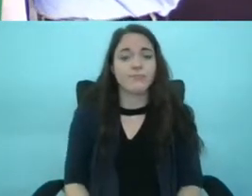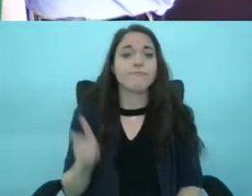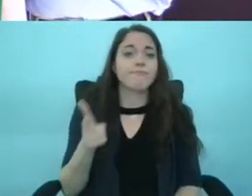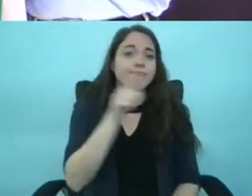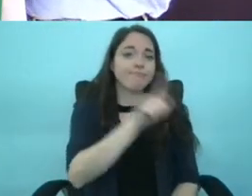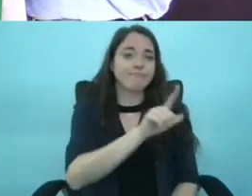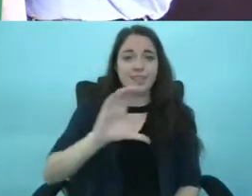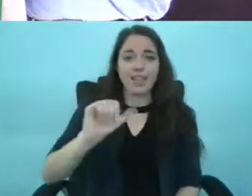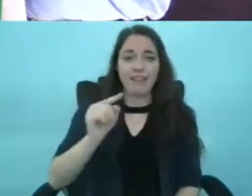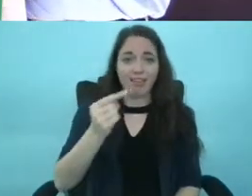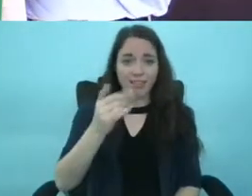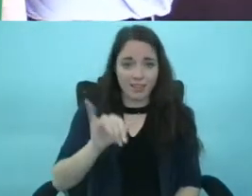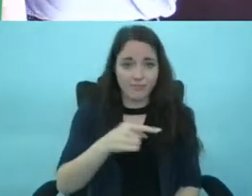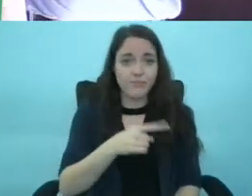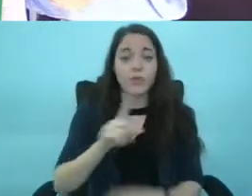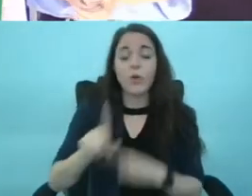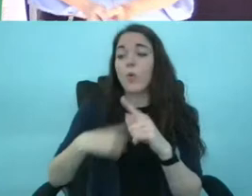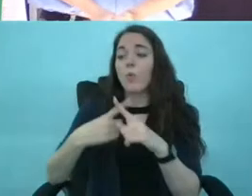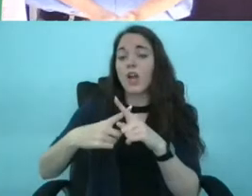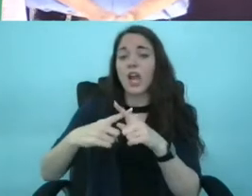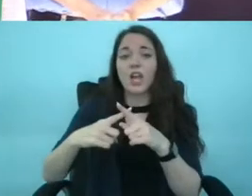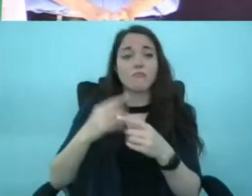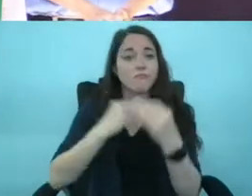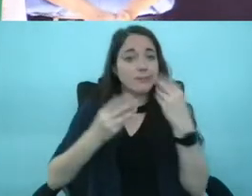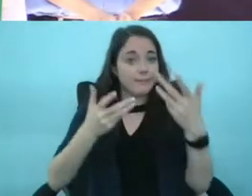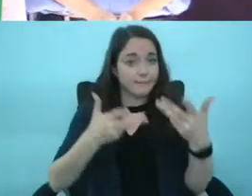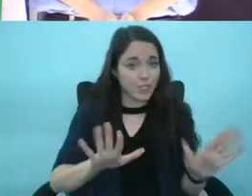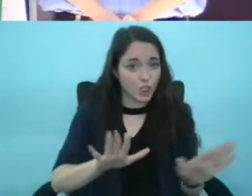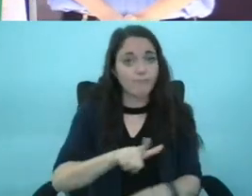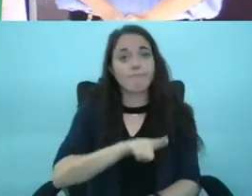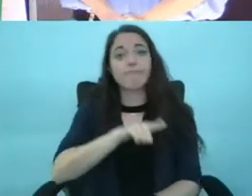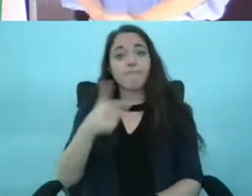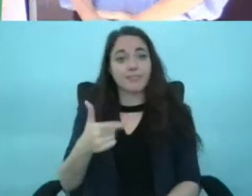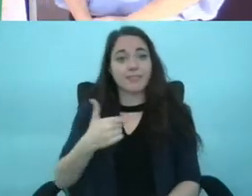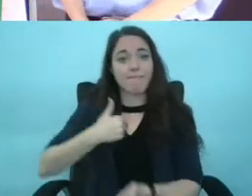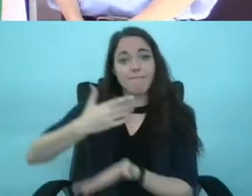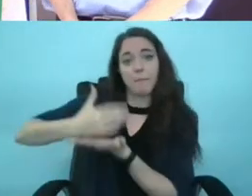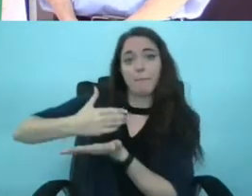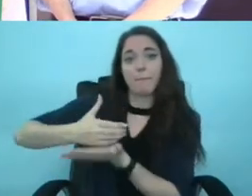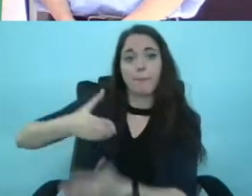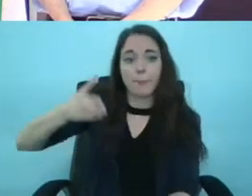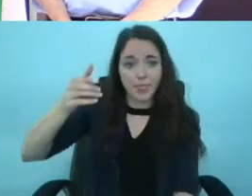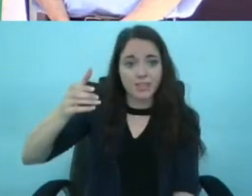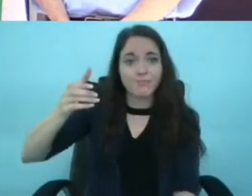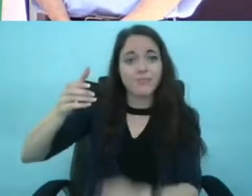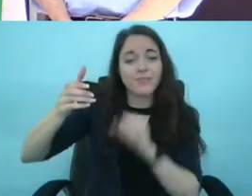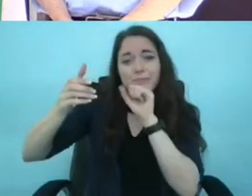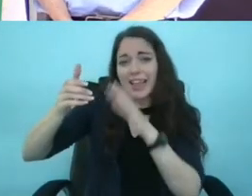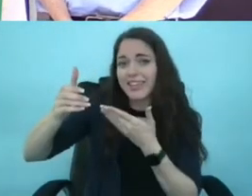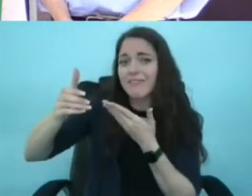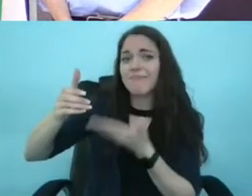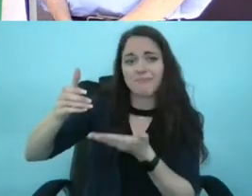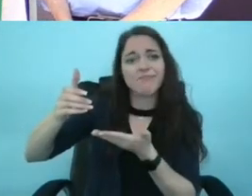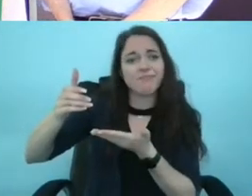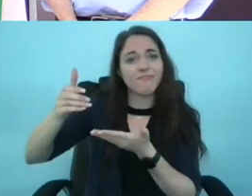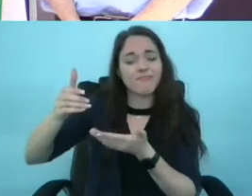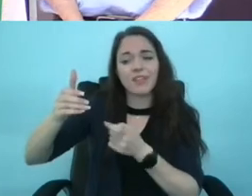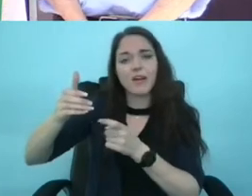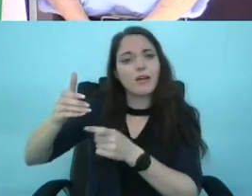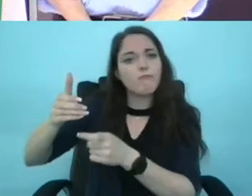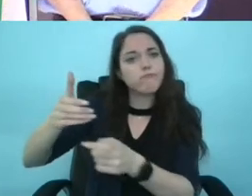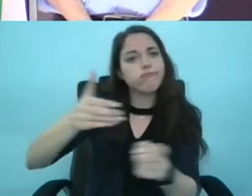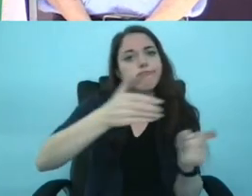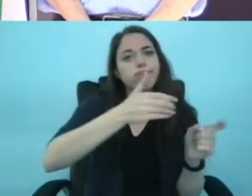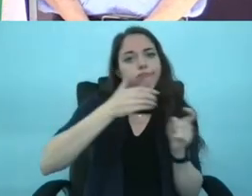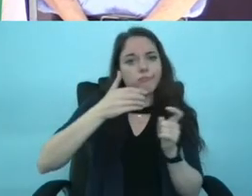And when the meal had ended, Jesus took the cup, he blessed it, and he gave it to those who were present with